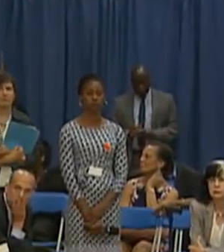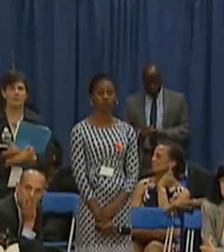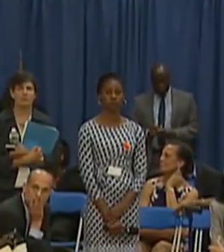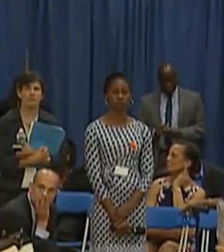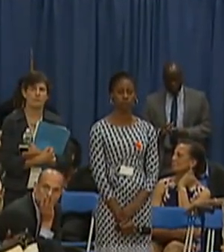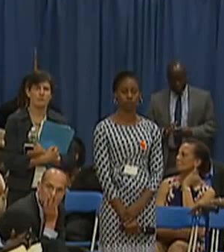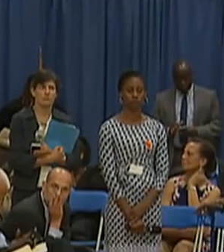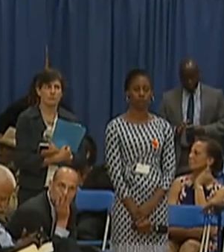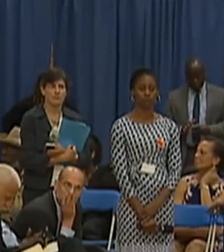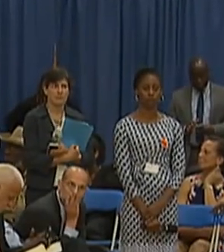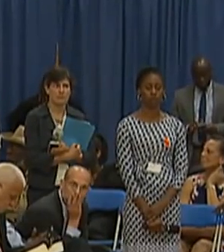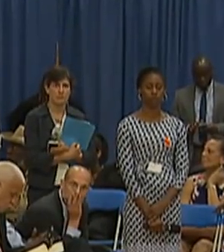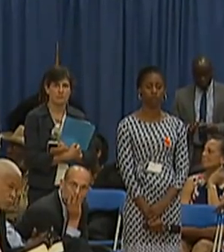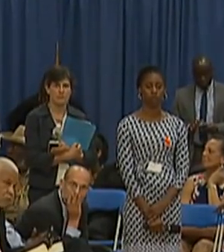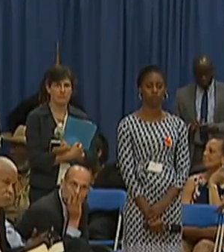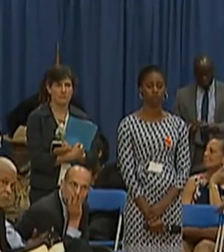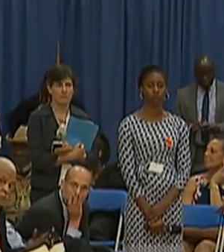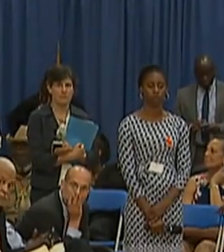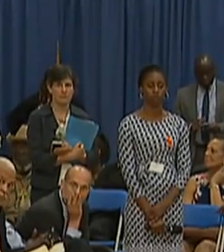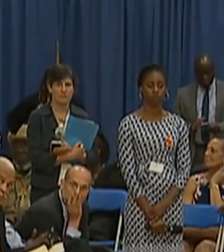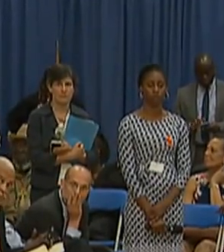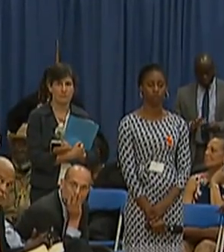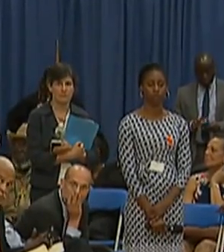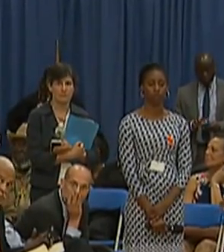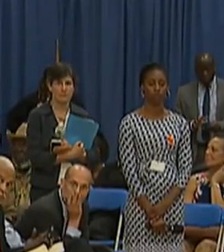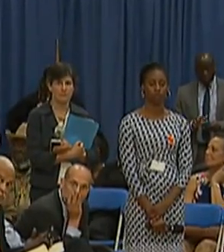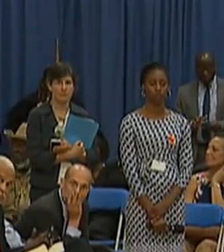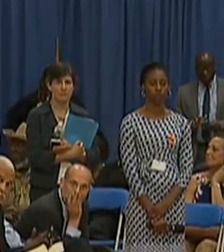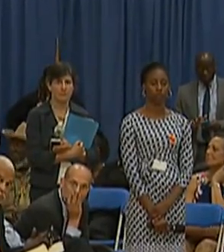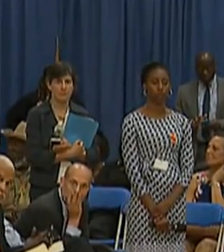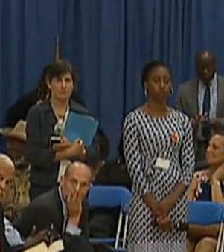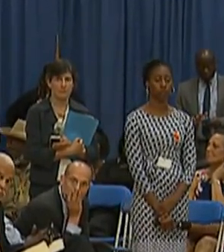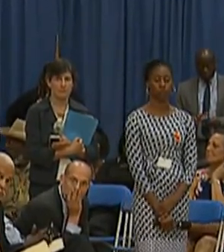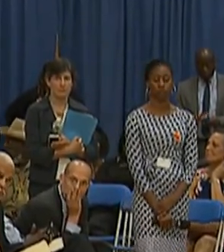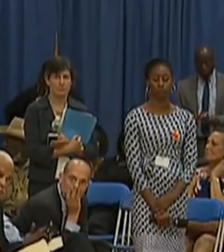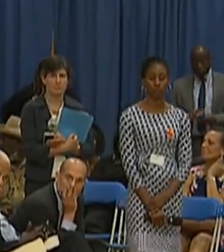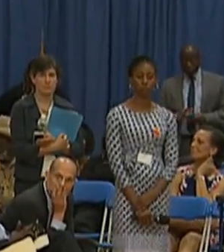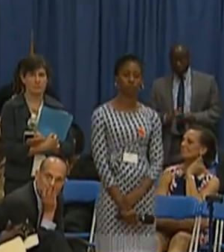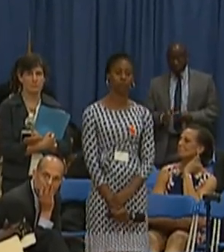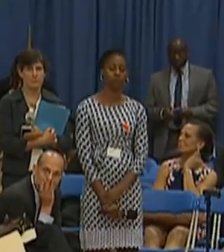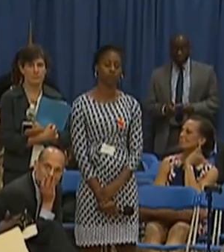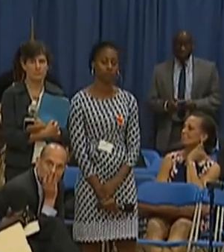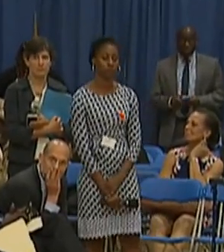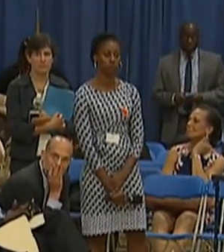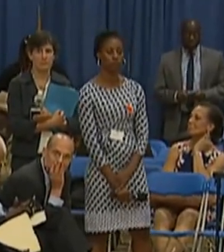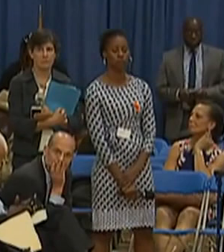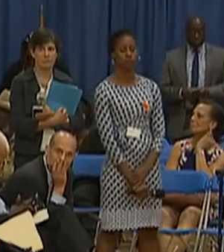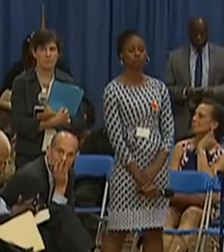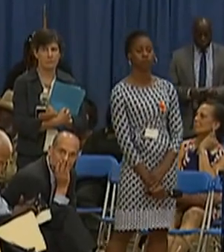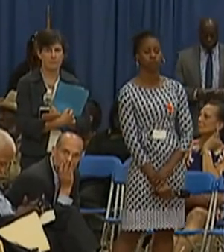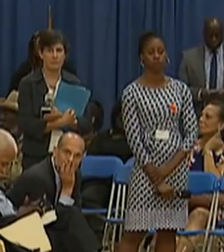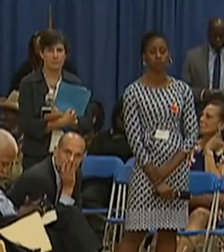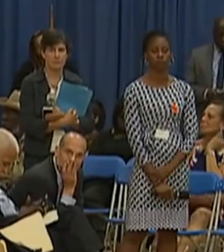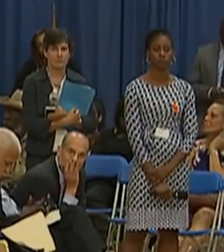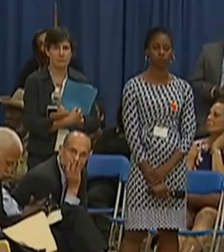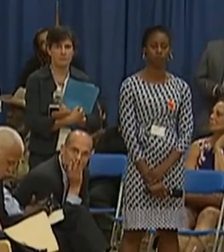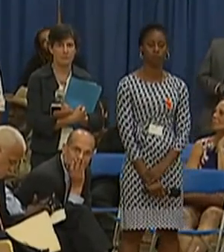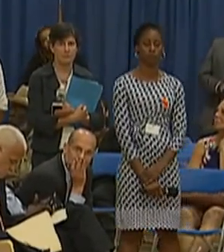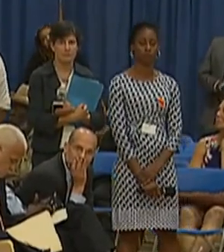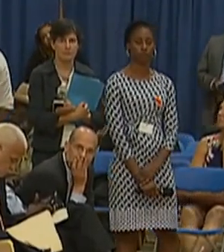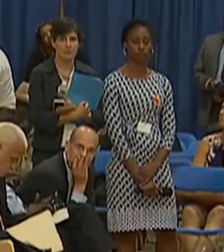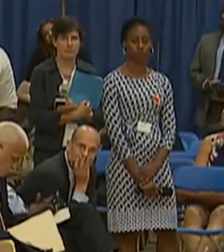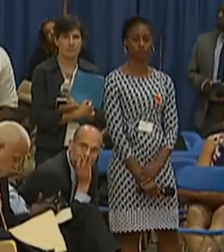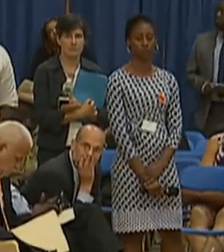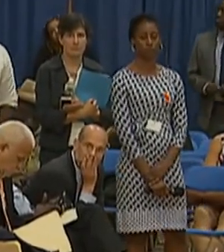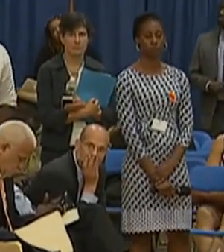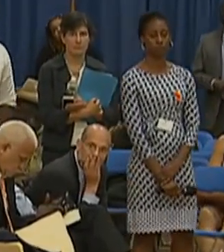So, wait, help me what happened here? I called on her, but you got the mic. She's part of the group. Yeah. So, first of all, I wanted to thank you